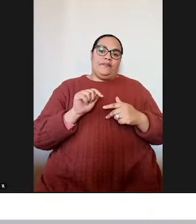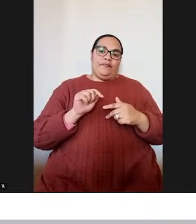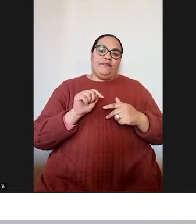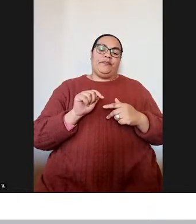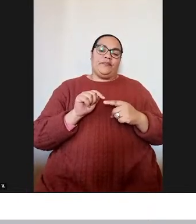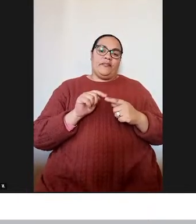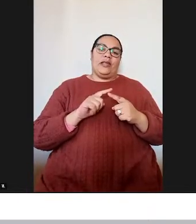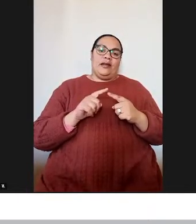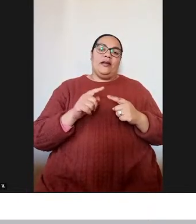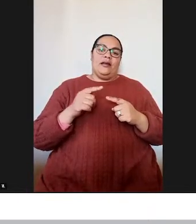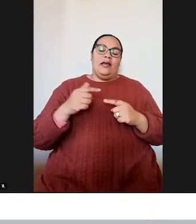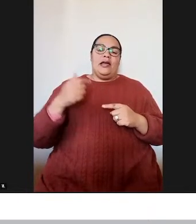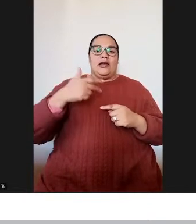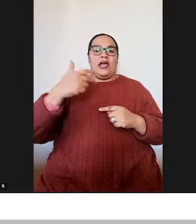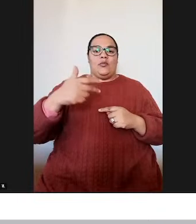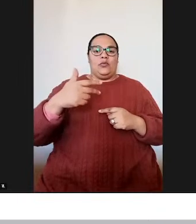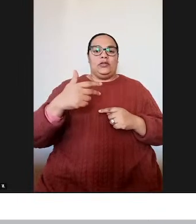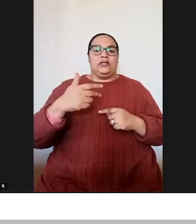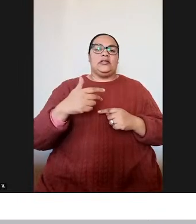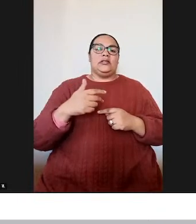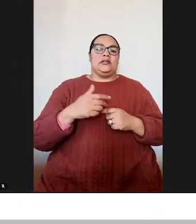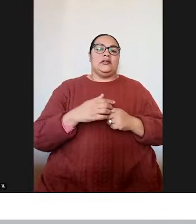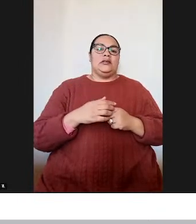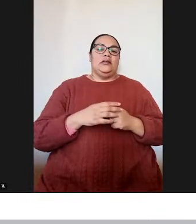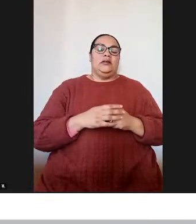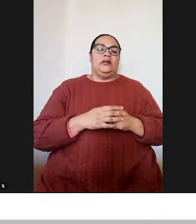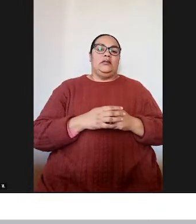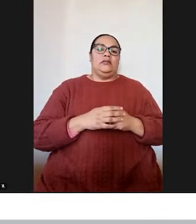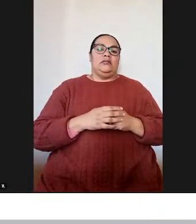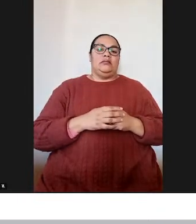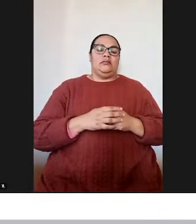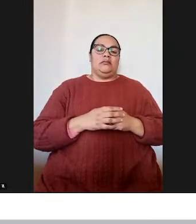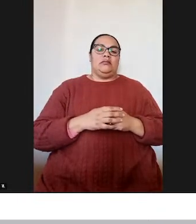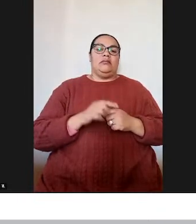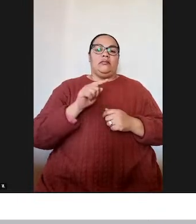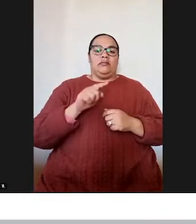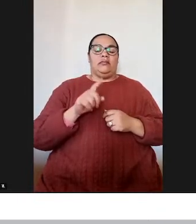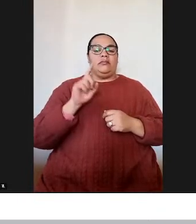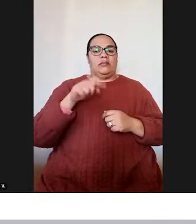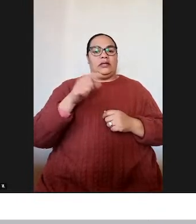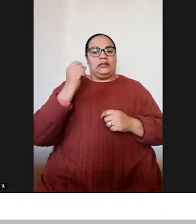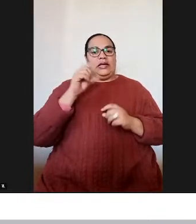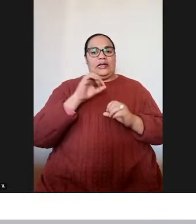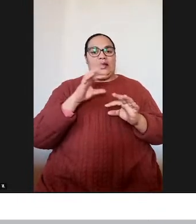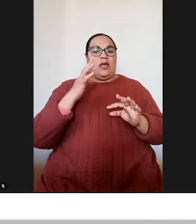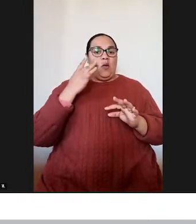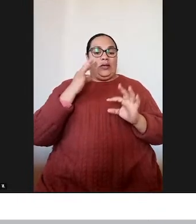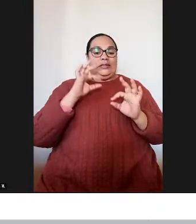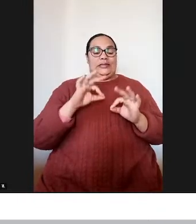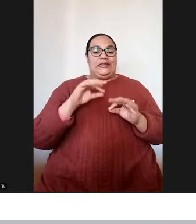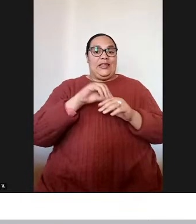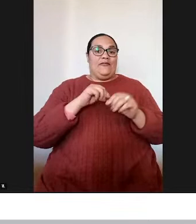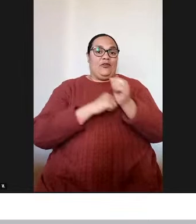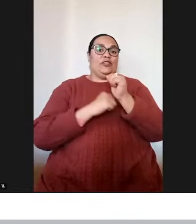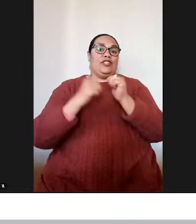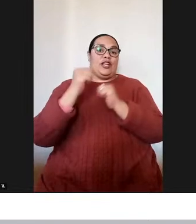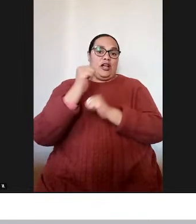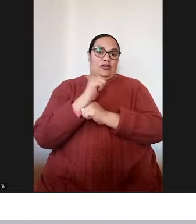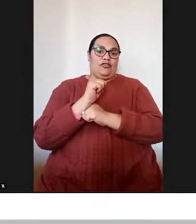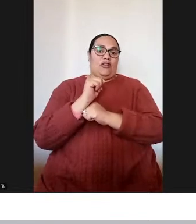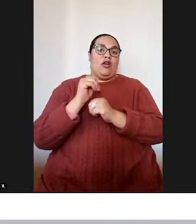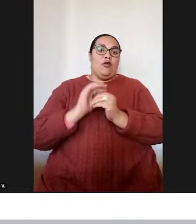cameras. Firstly, it must be understood that when it comes to that, infrastructure is